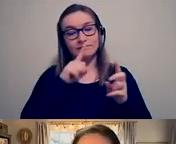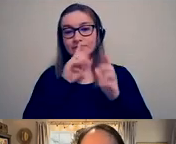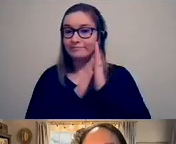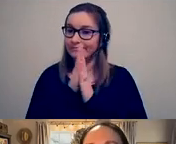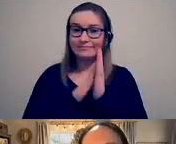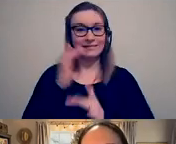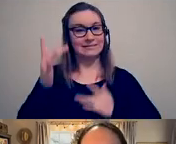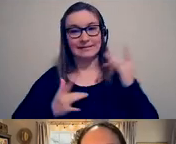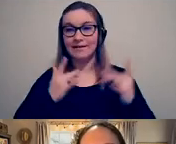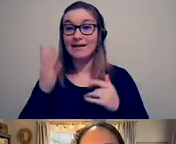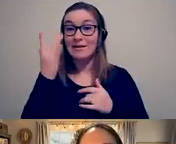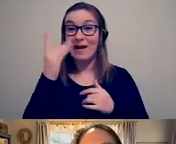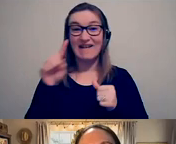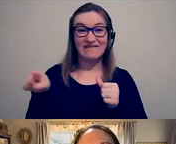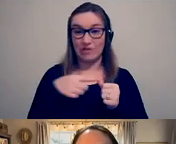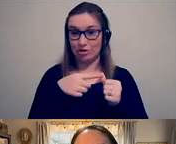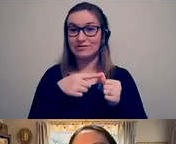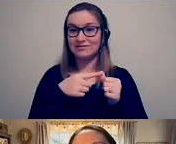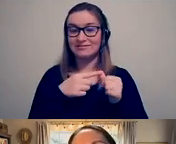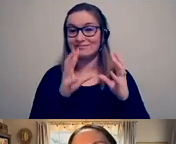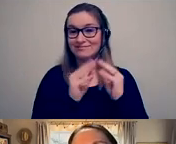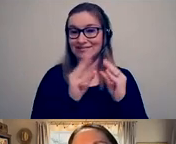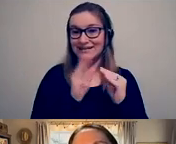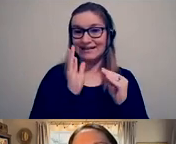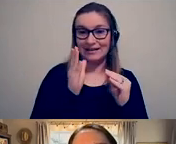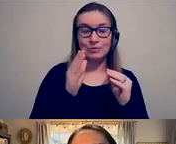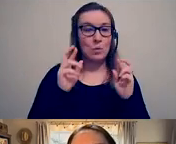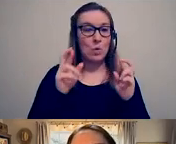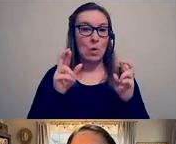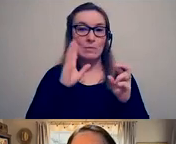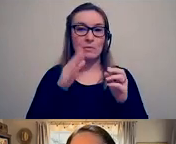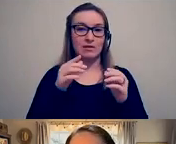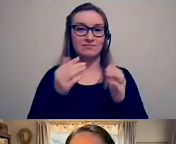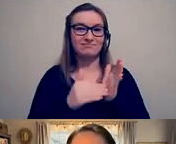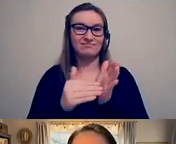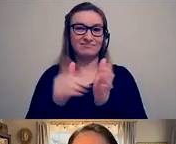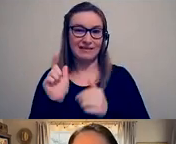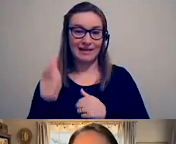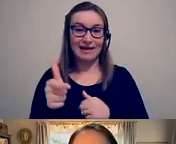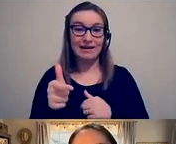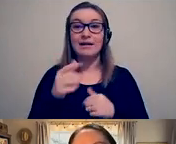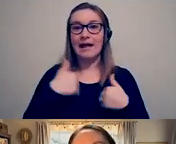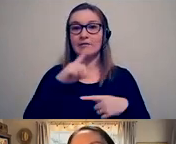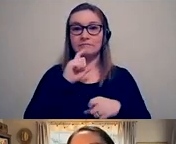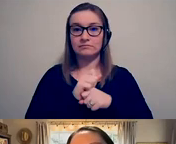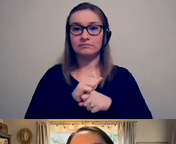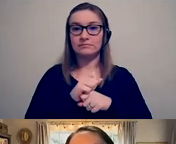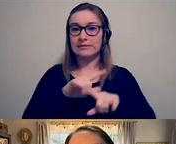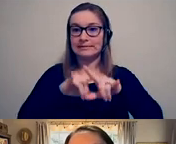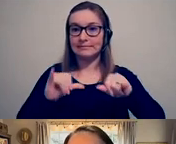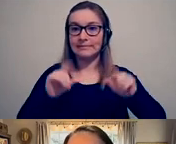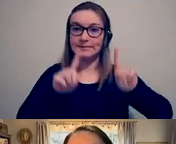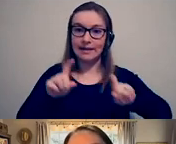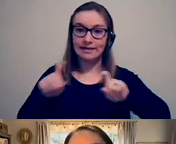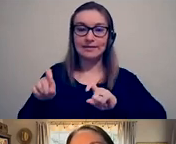the first in a series that we're hoping to do where we provide live testing and feedback to plugin and